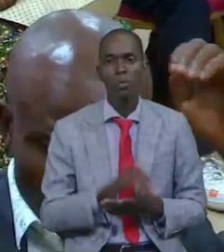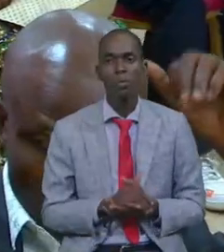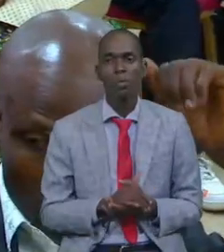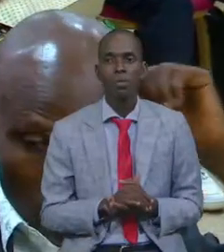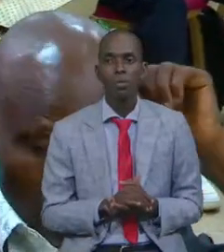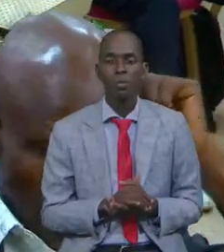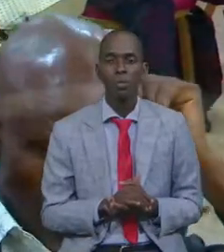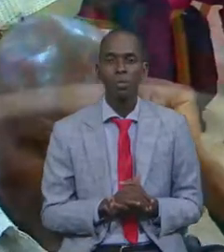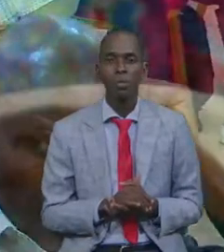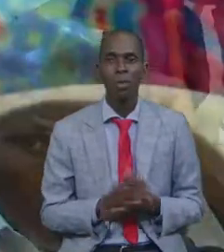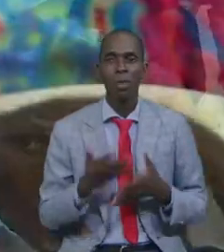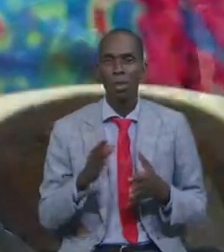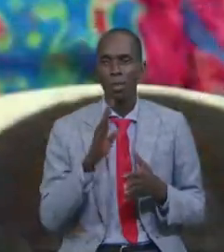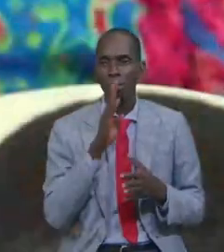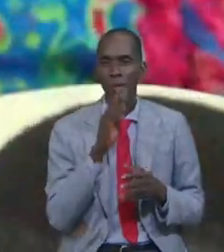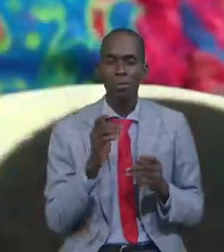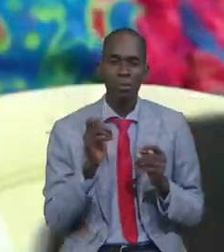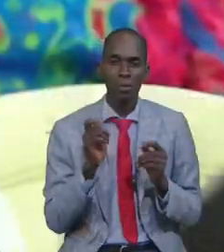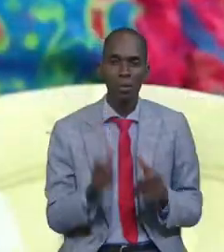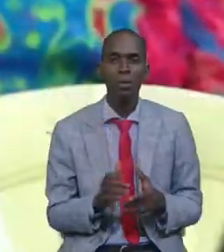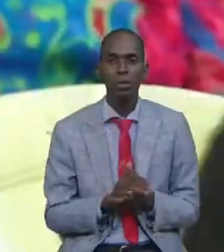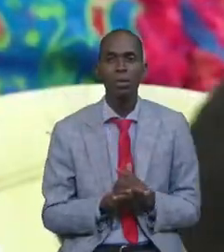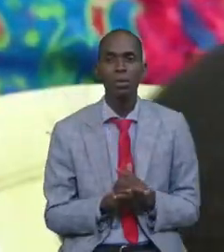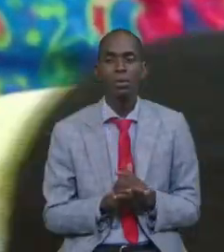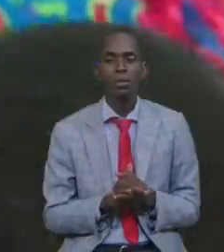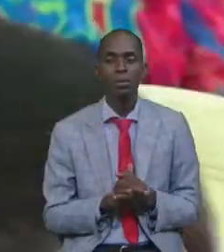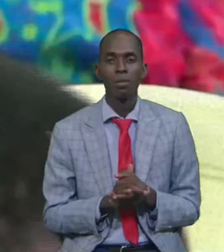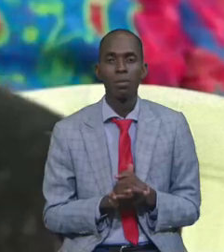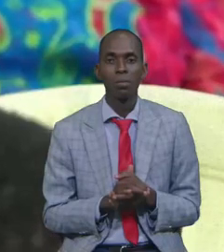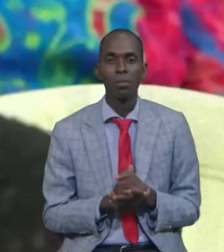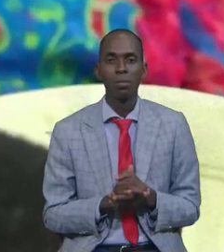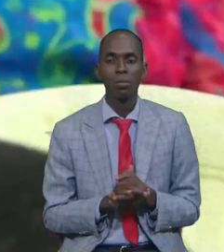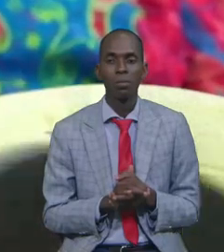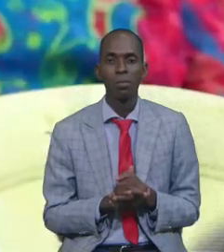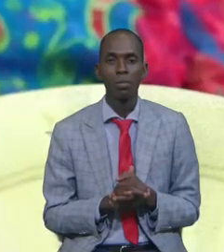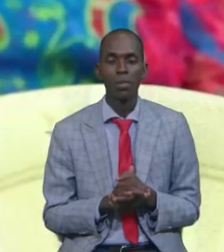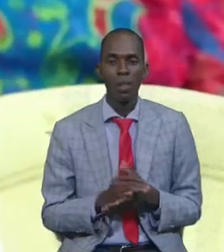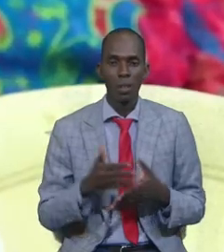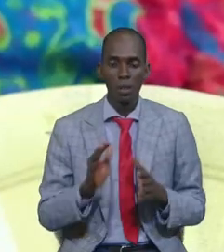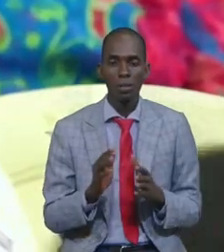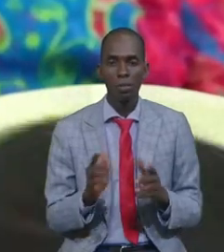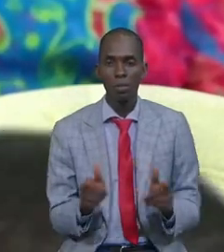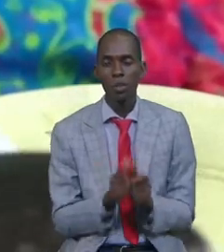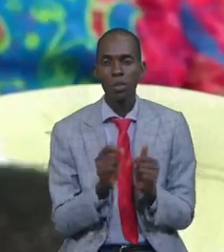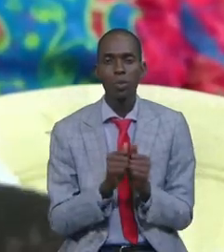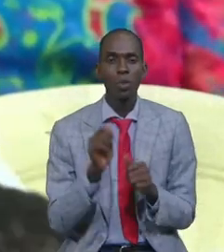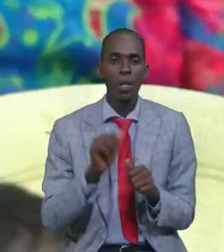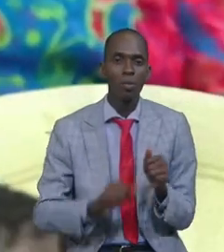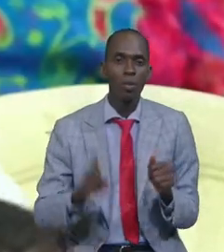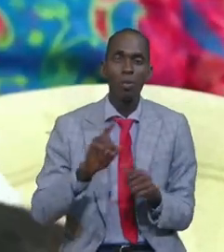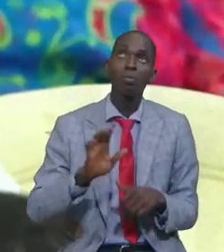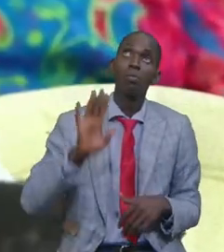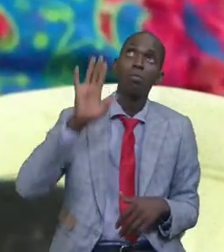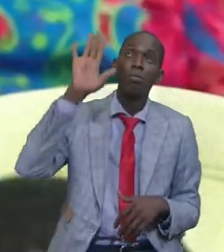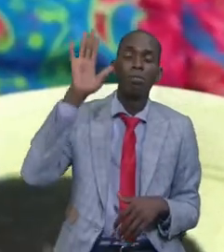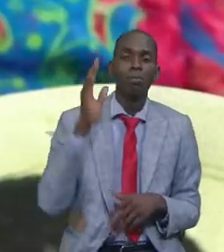let's be fast. Let's attend to all who indicated giving their life to Christ. If you have not been attended